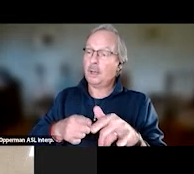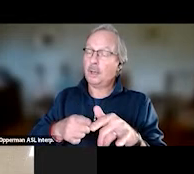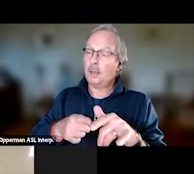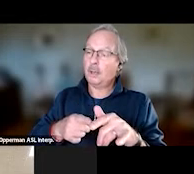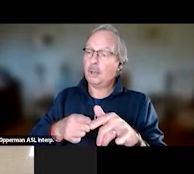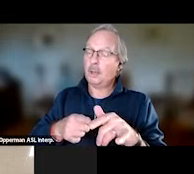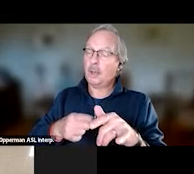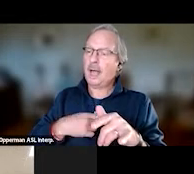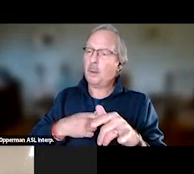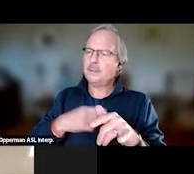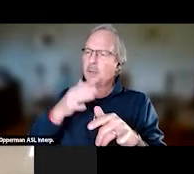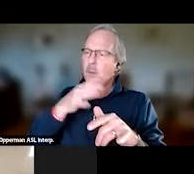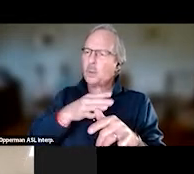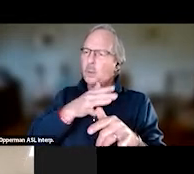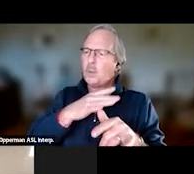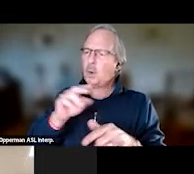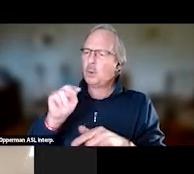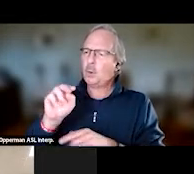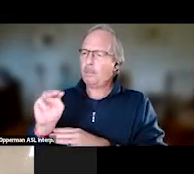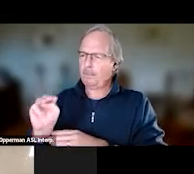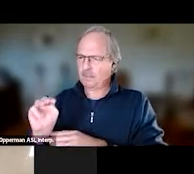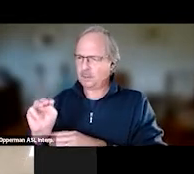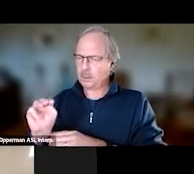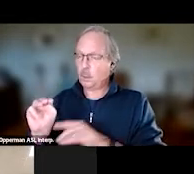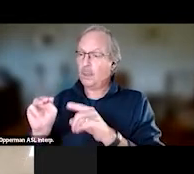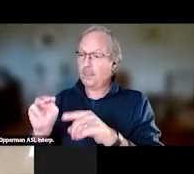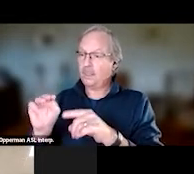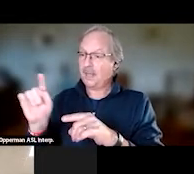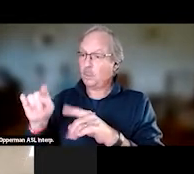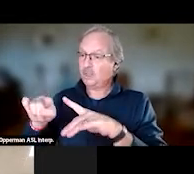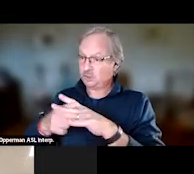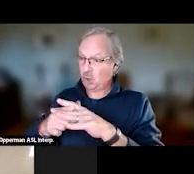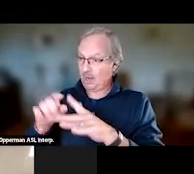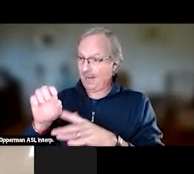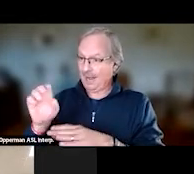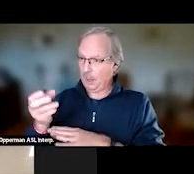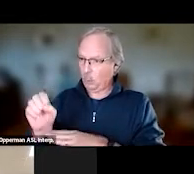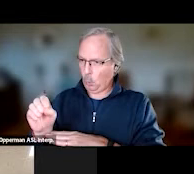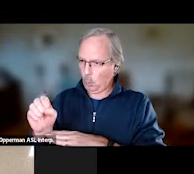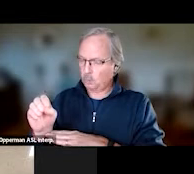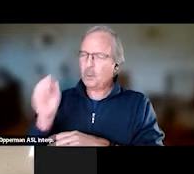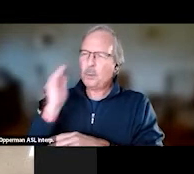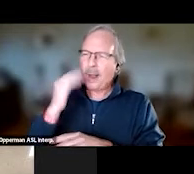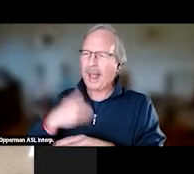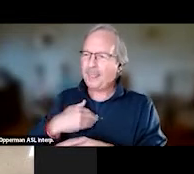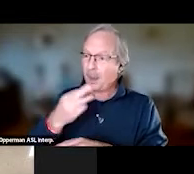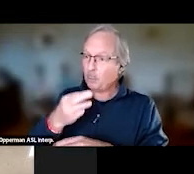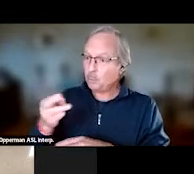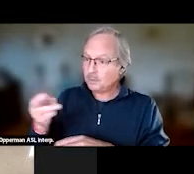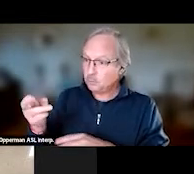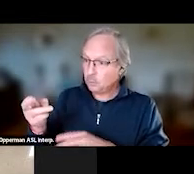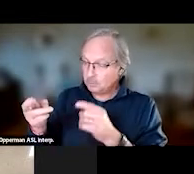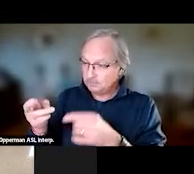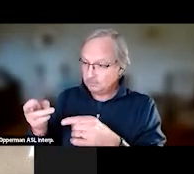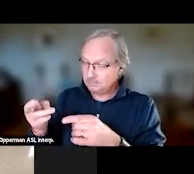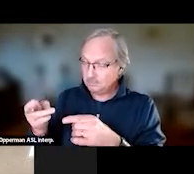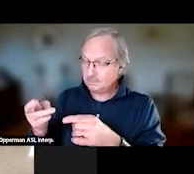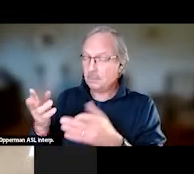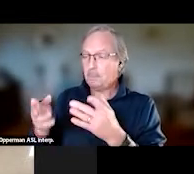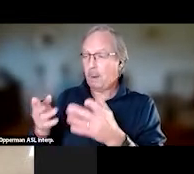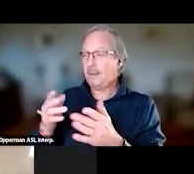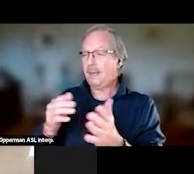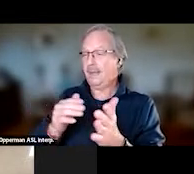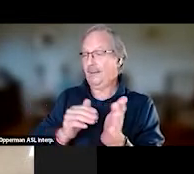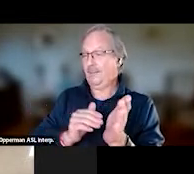New Mexico, and New Mexico is the birthplace of ECHO. So knowing that I had that resource, and there are probably physicians in